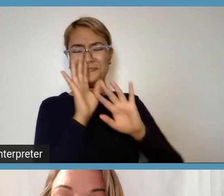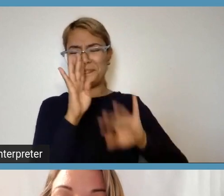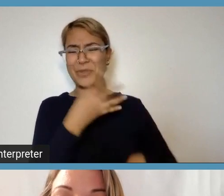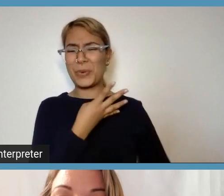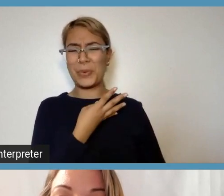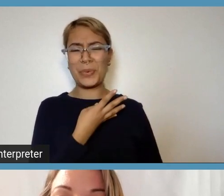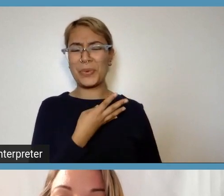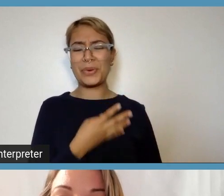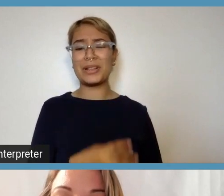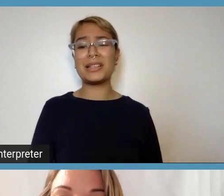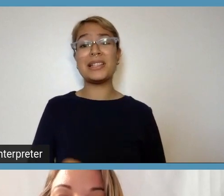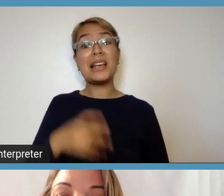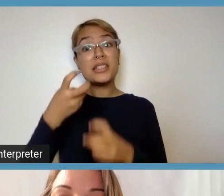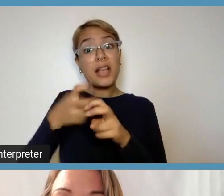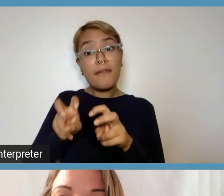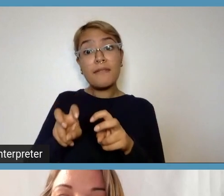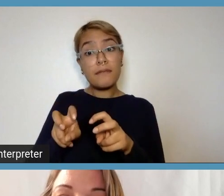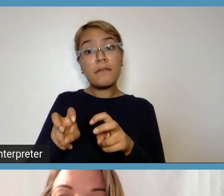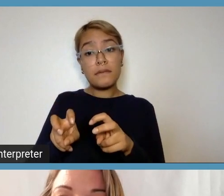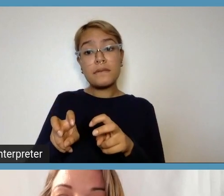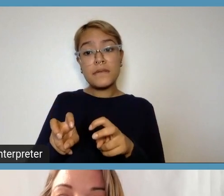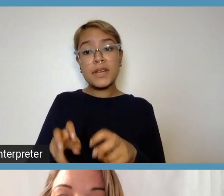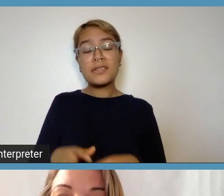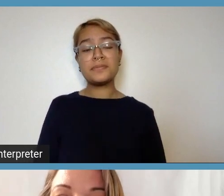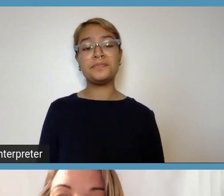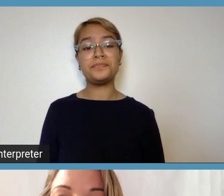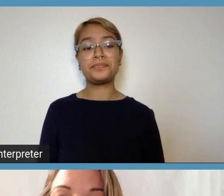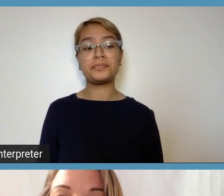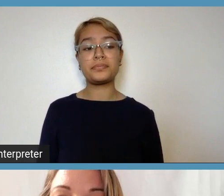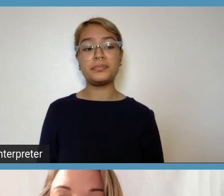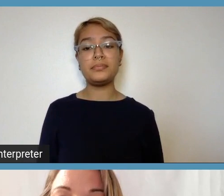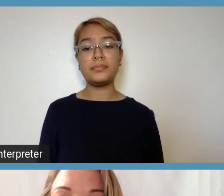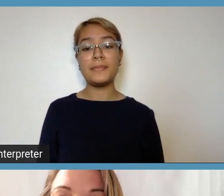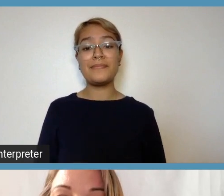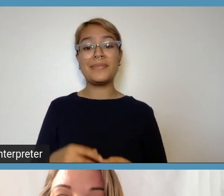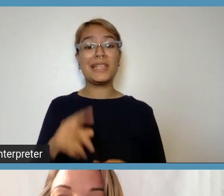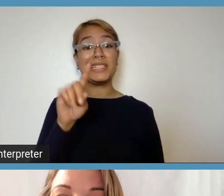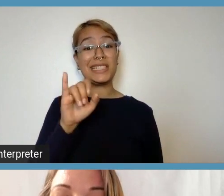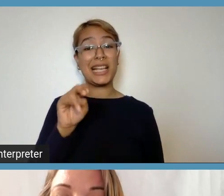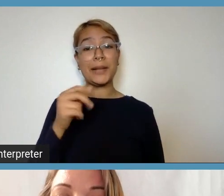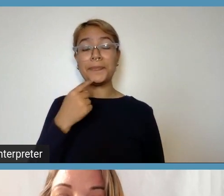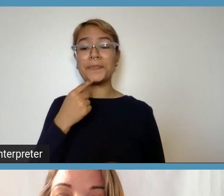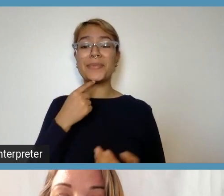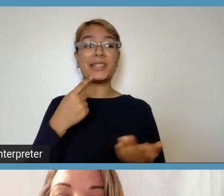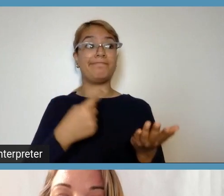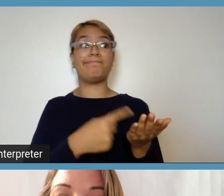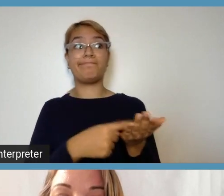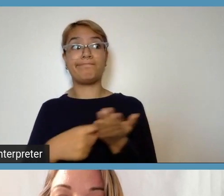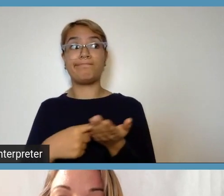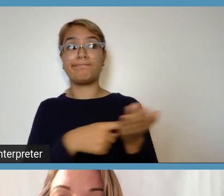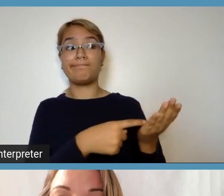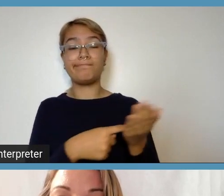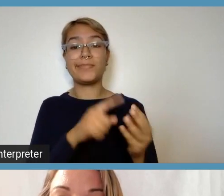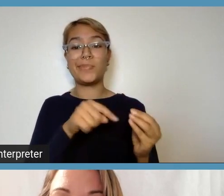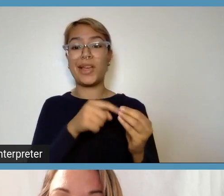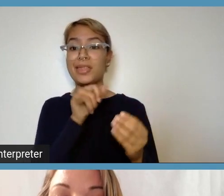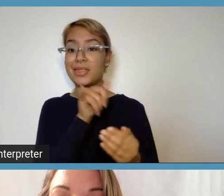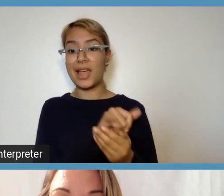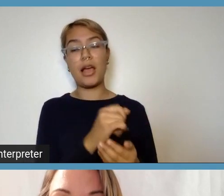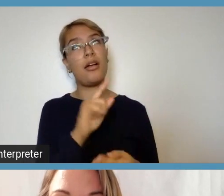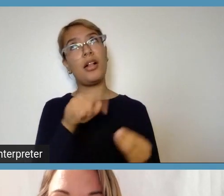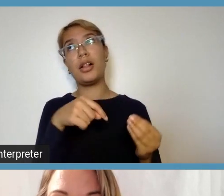Yeah, that's a hard one. And I see the, you know, the discussion go back and forth on that all the time.